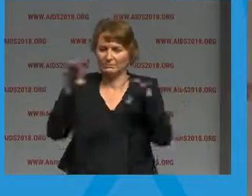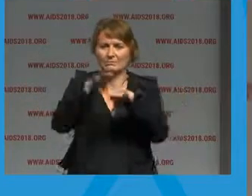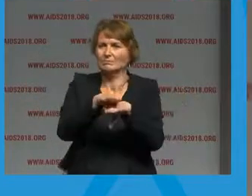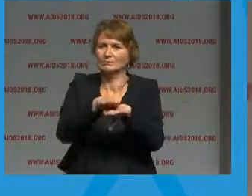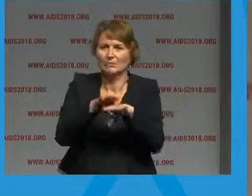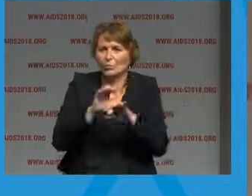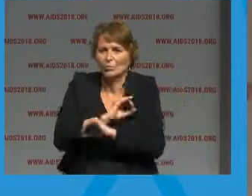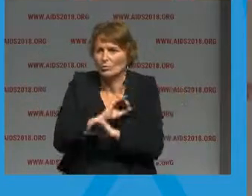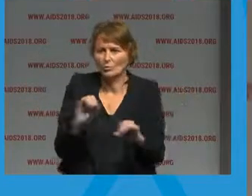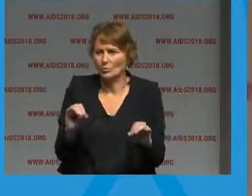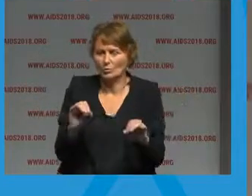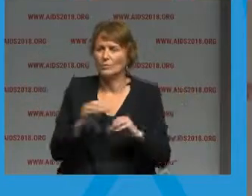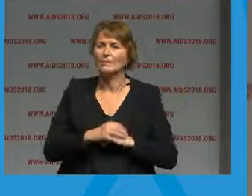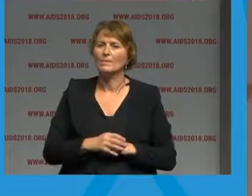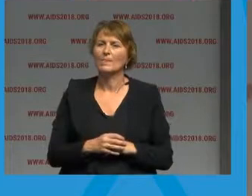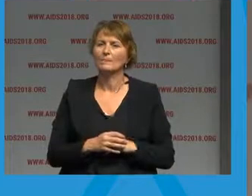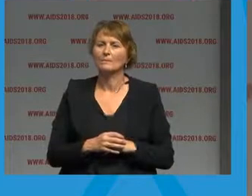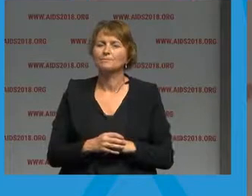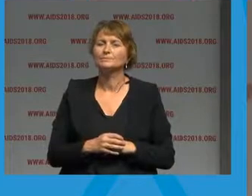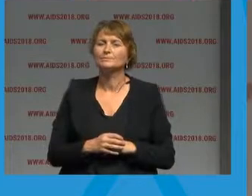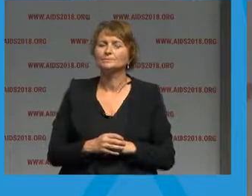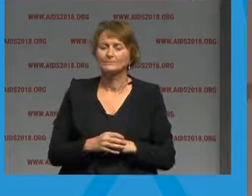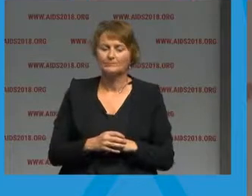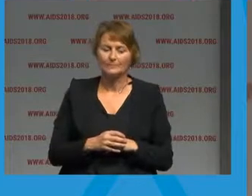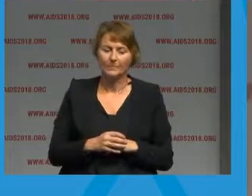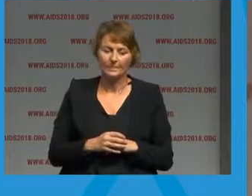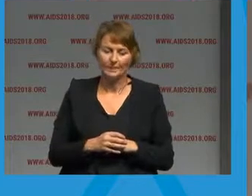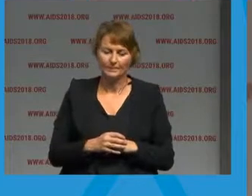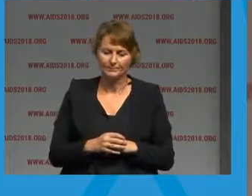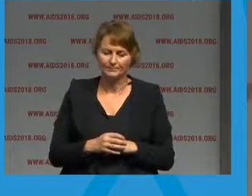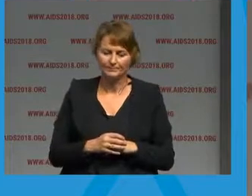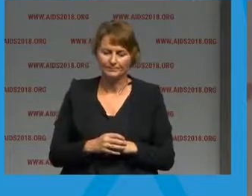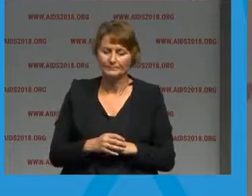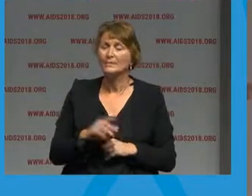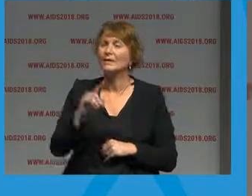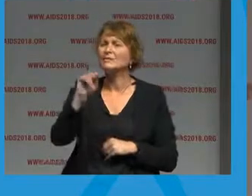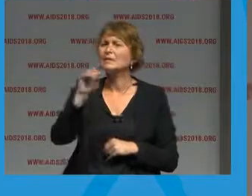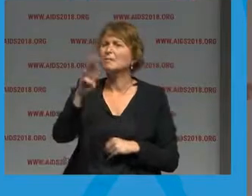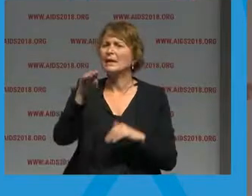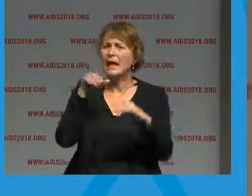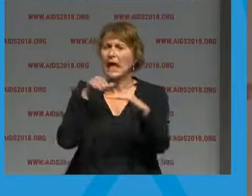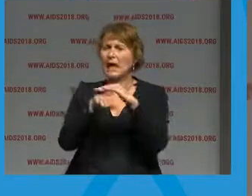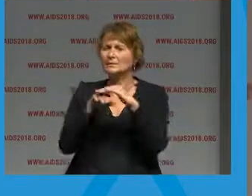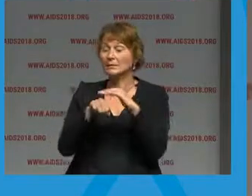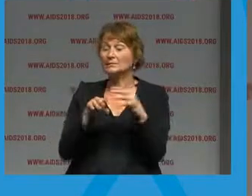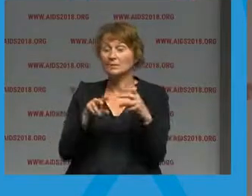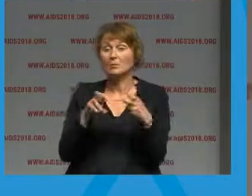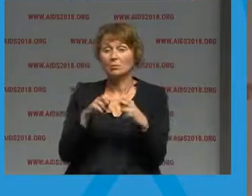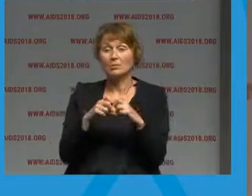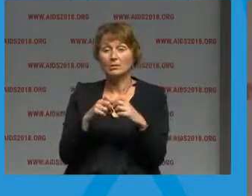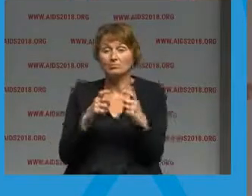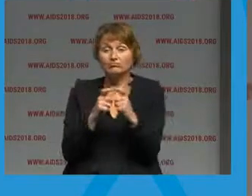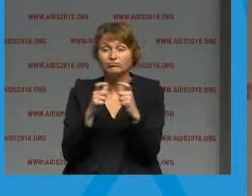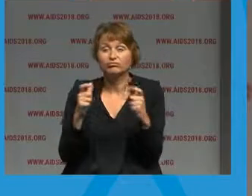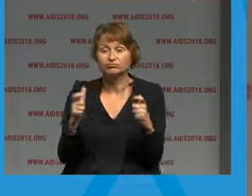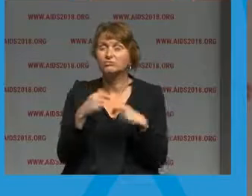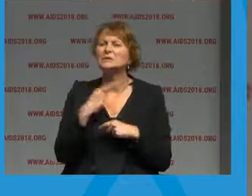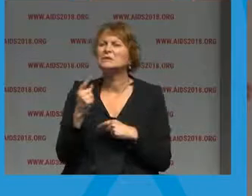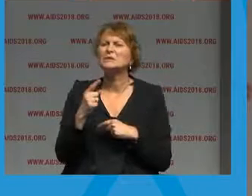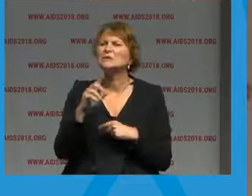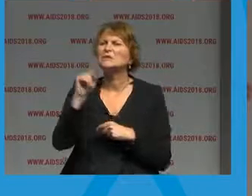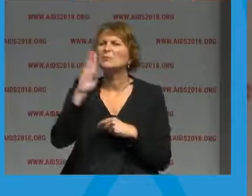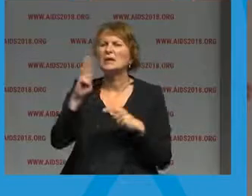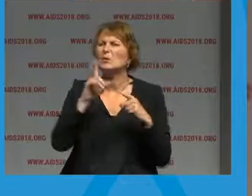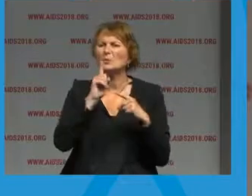TB, access is still a huge issue. TB is very top-down, is